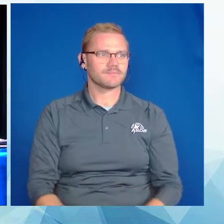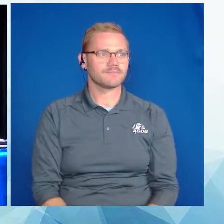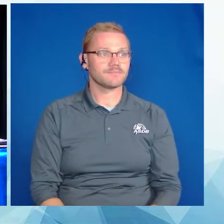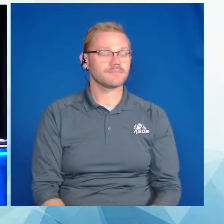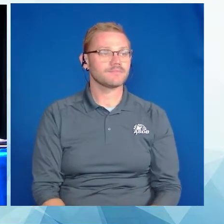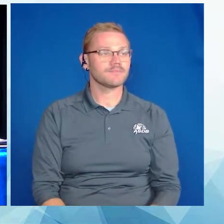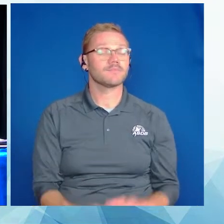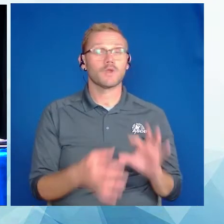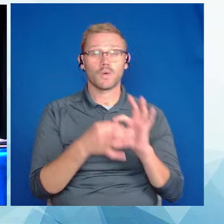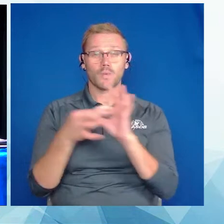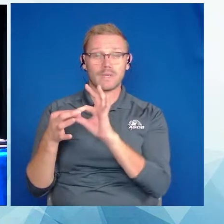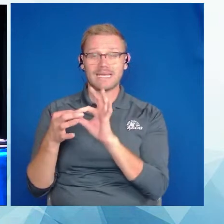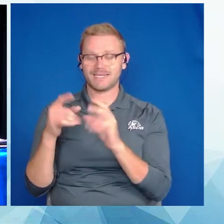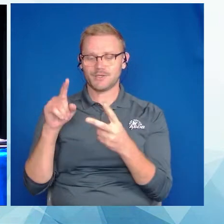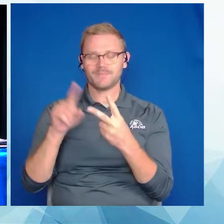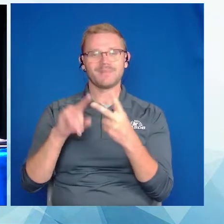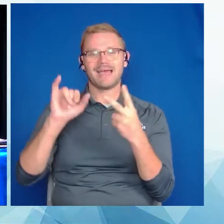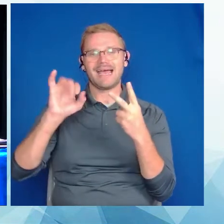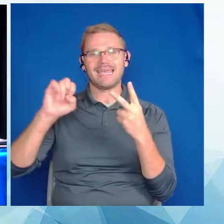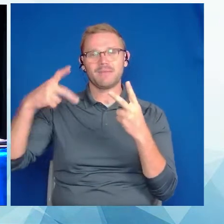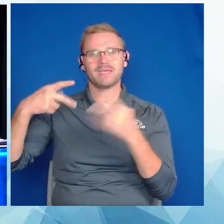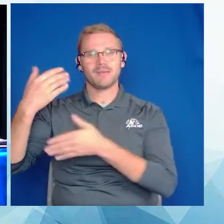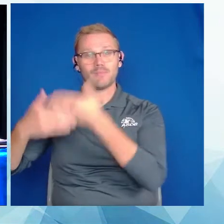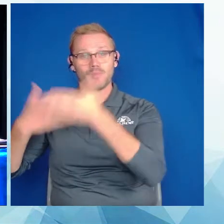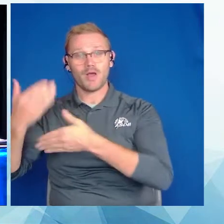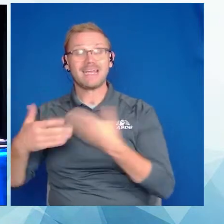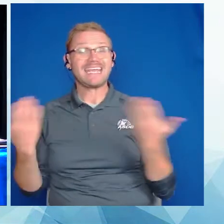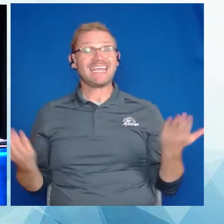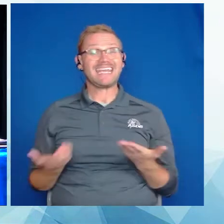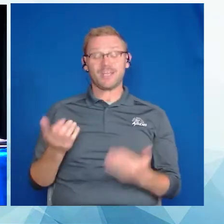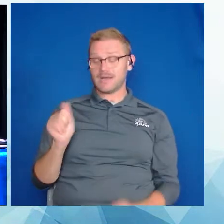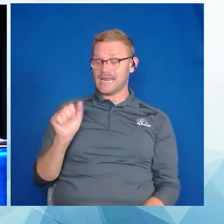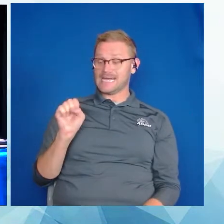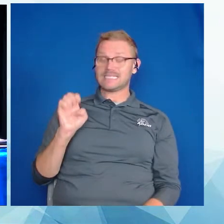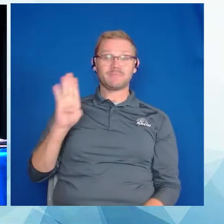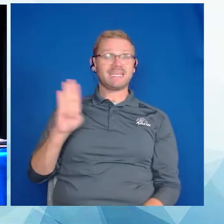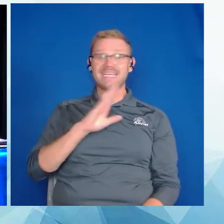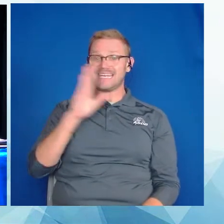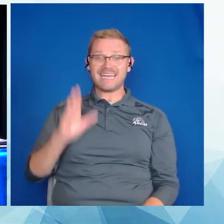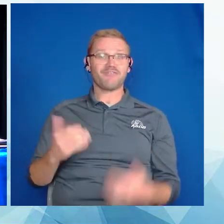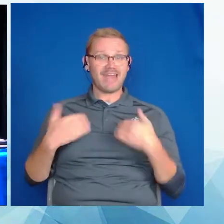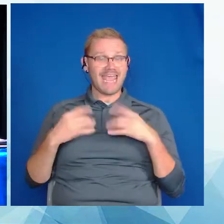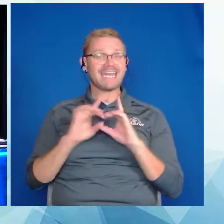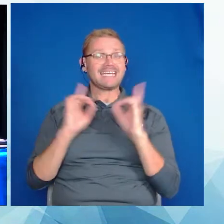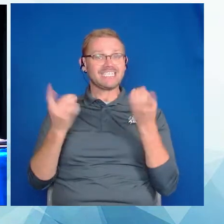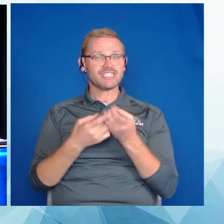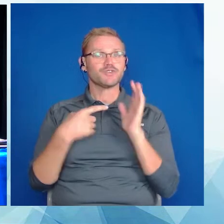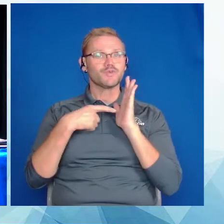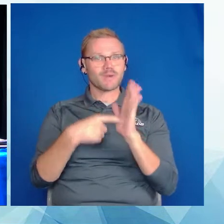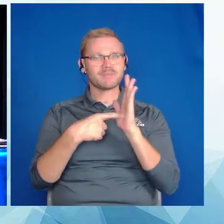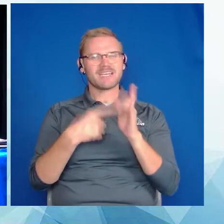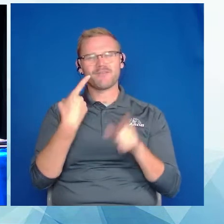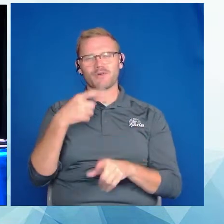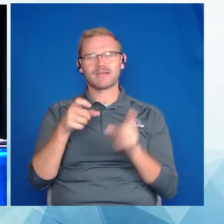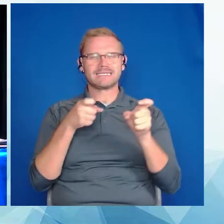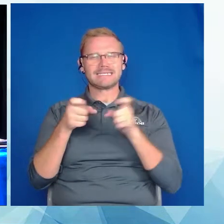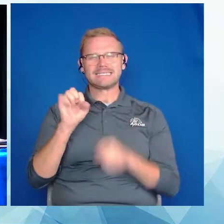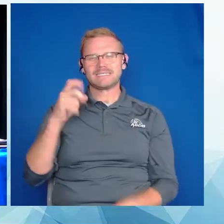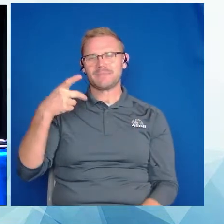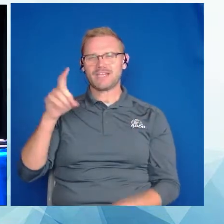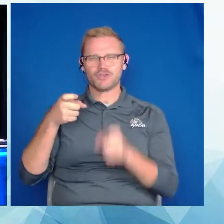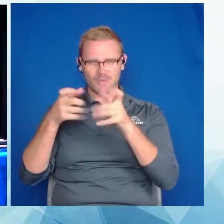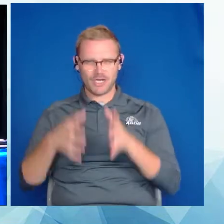In regards to the IEP processes, ASDB has never had a district SPED director before, or at least as far as I